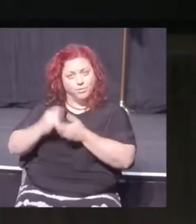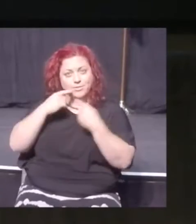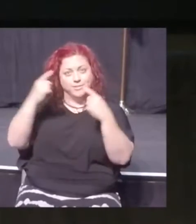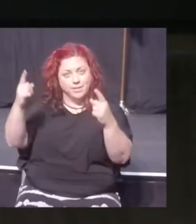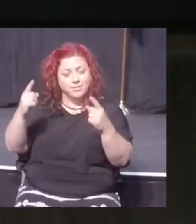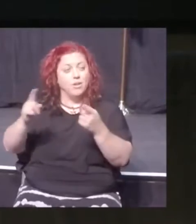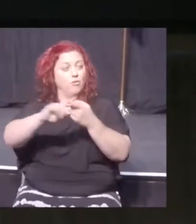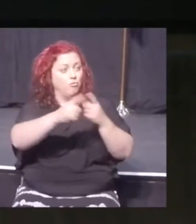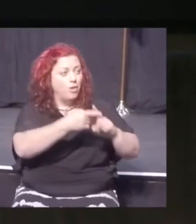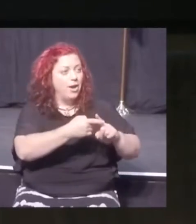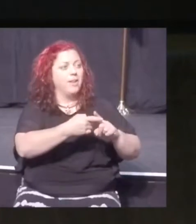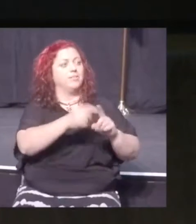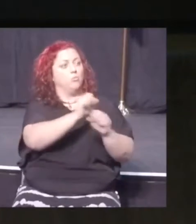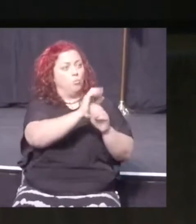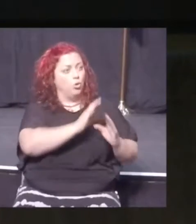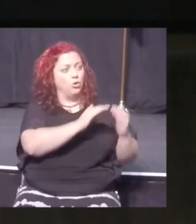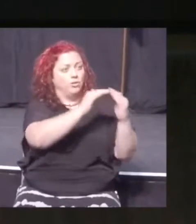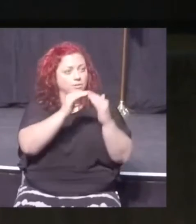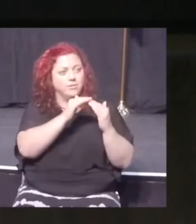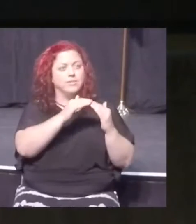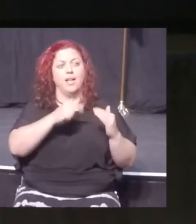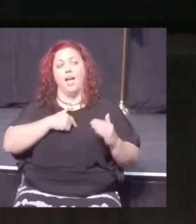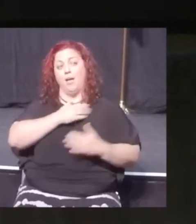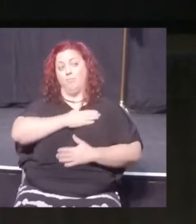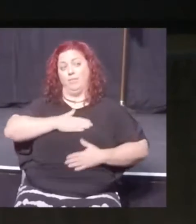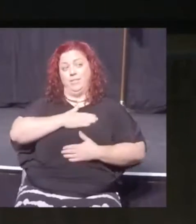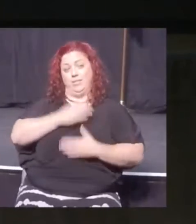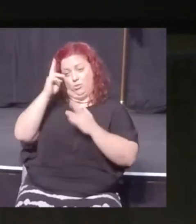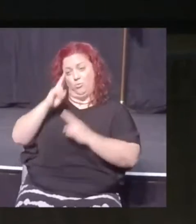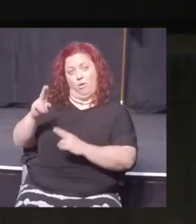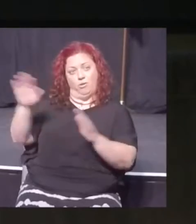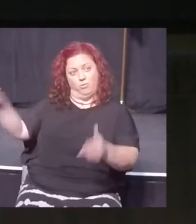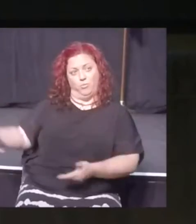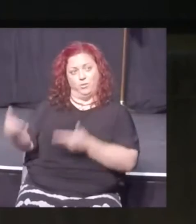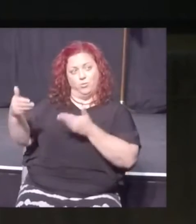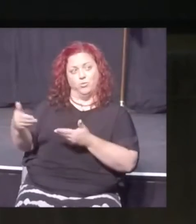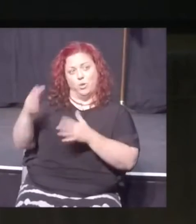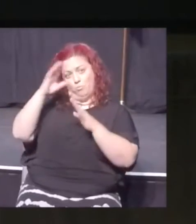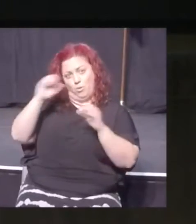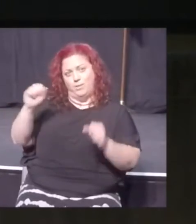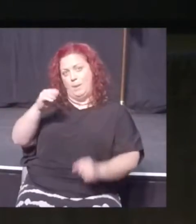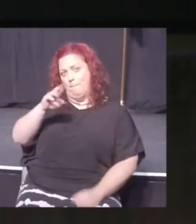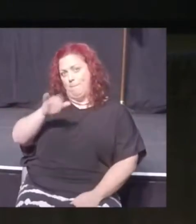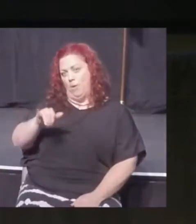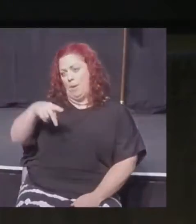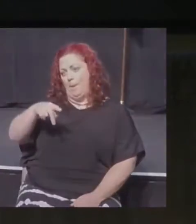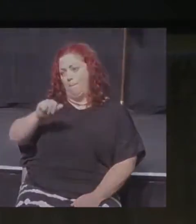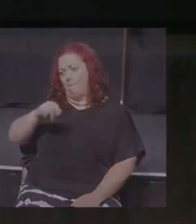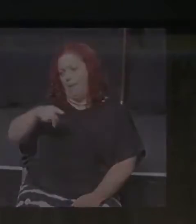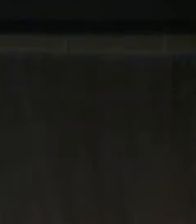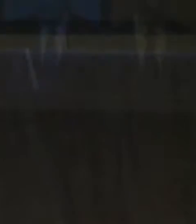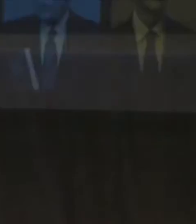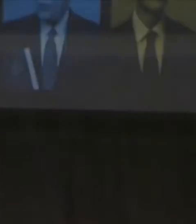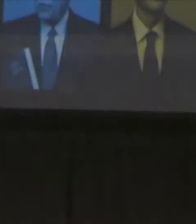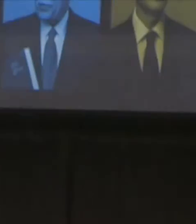Friends, colleagues, and guests, it is my pleasure and honor to introduce and welcome President Mary